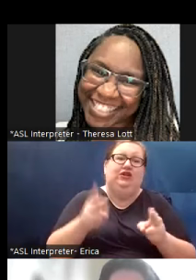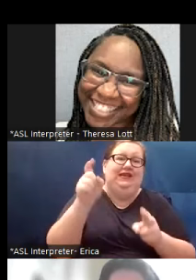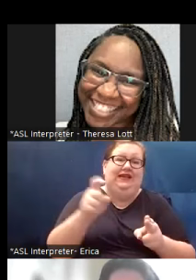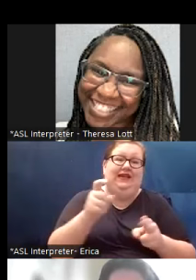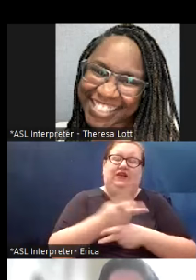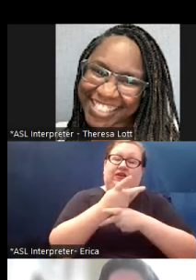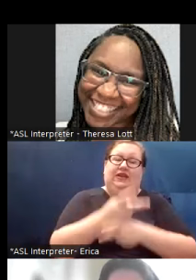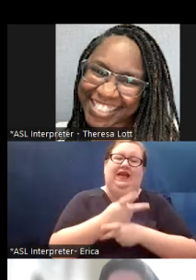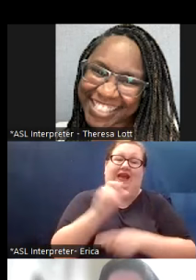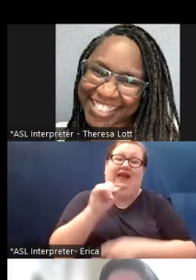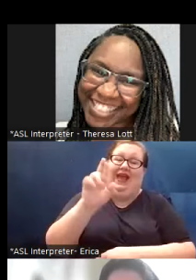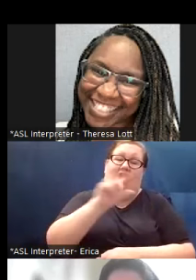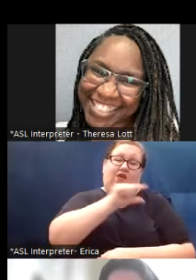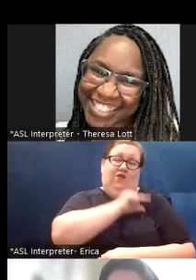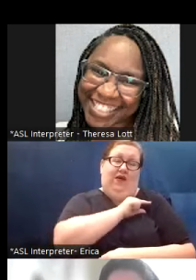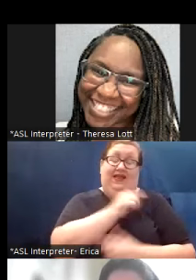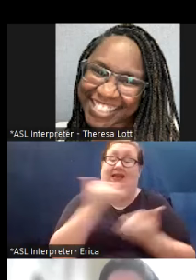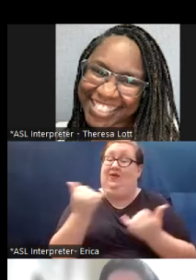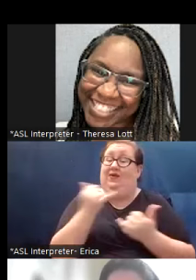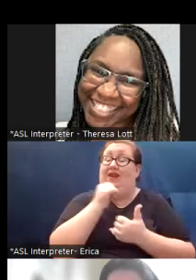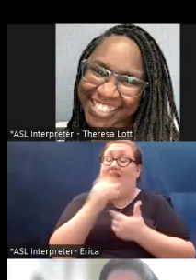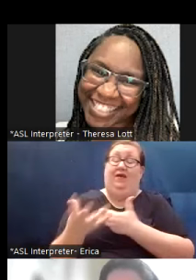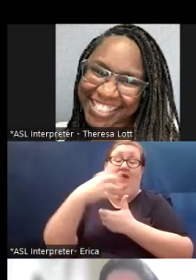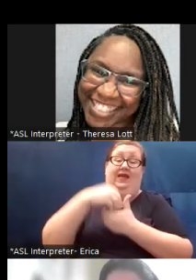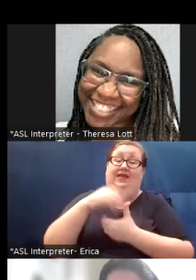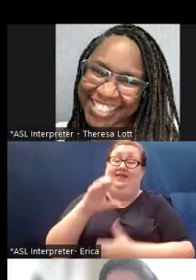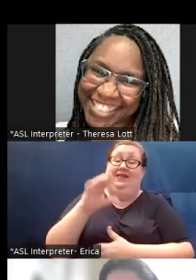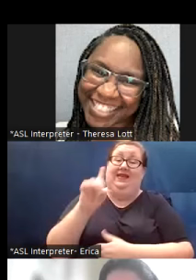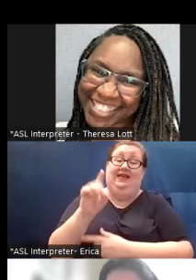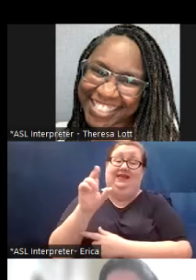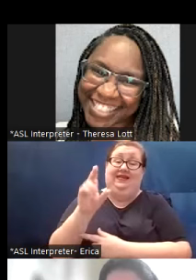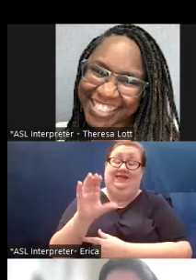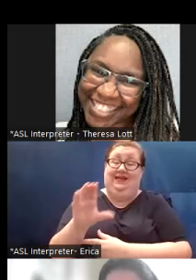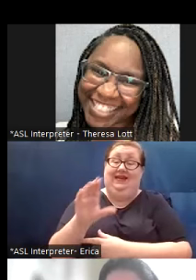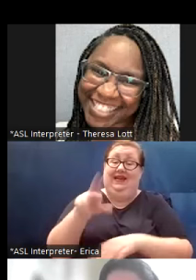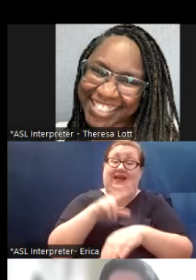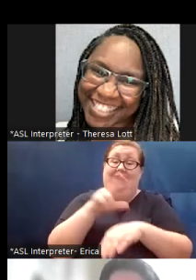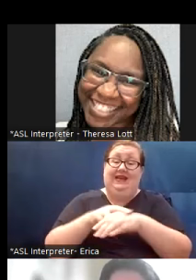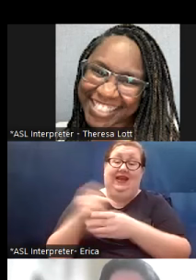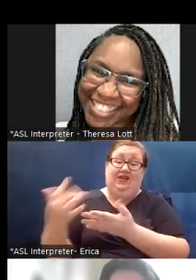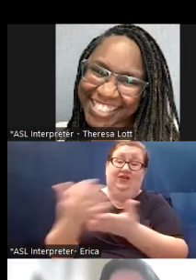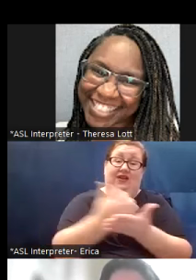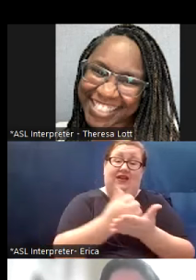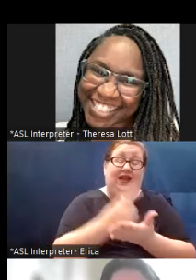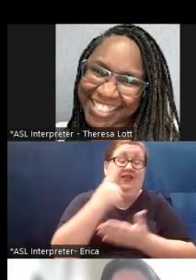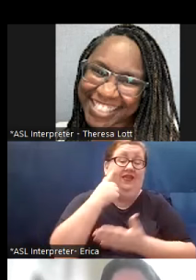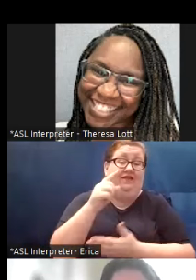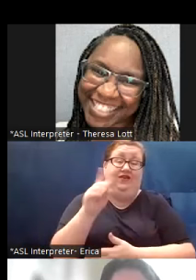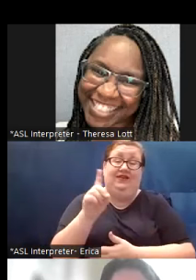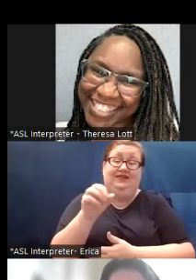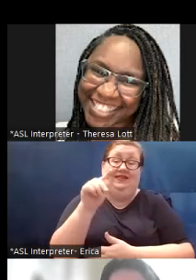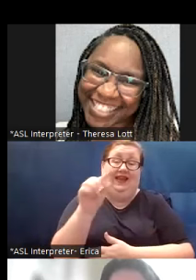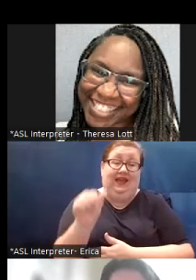currently participate in the CDC's national gathering for publicly available asthma prevalence data.